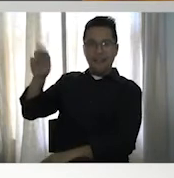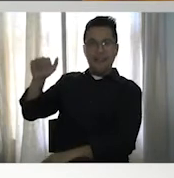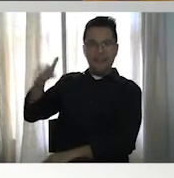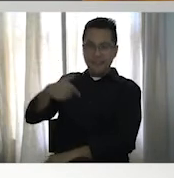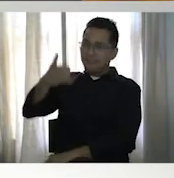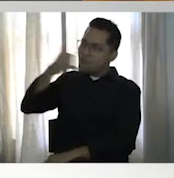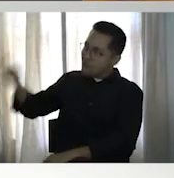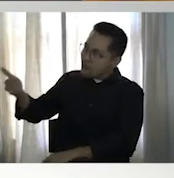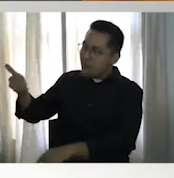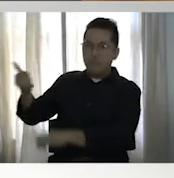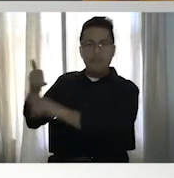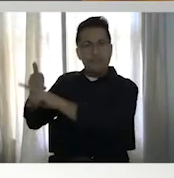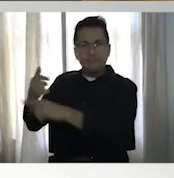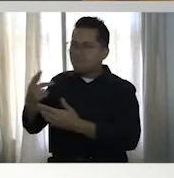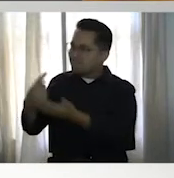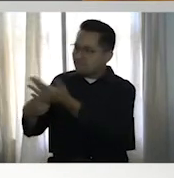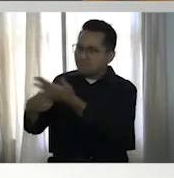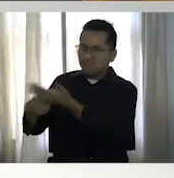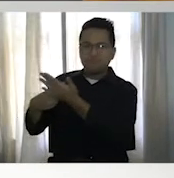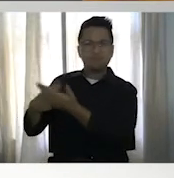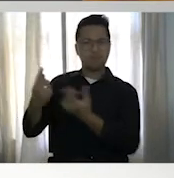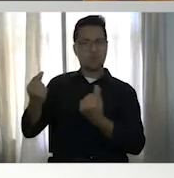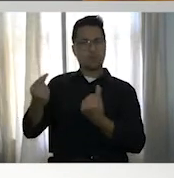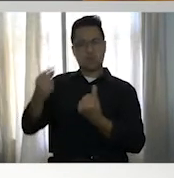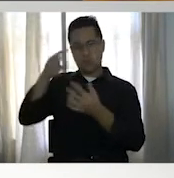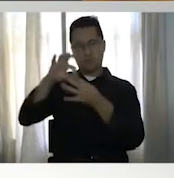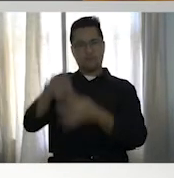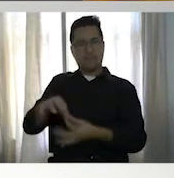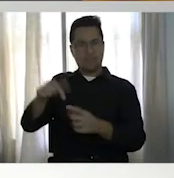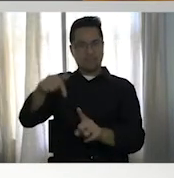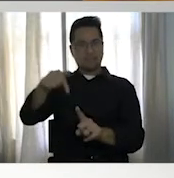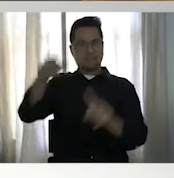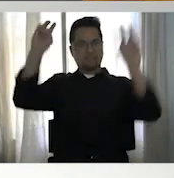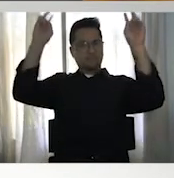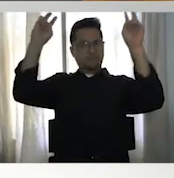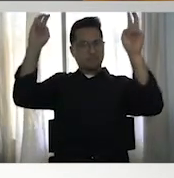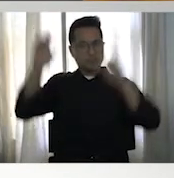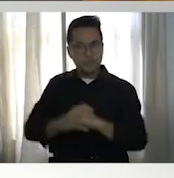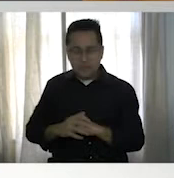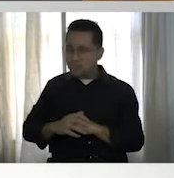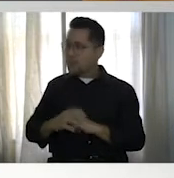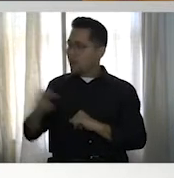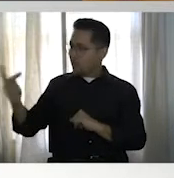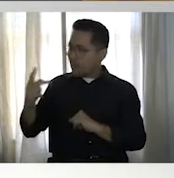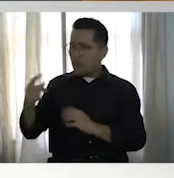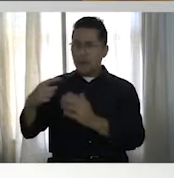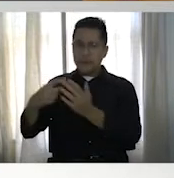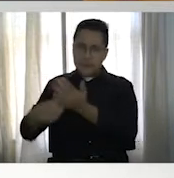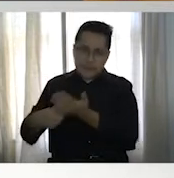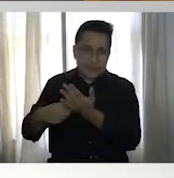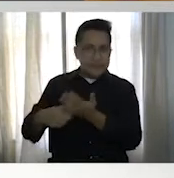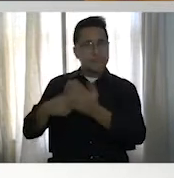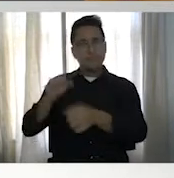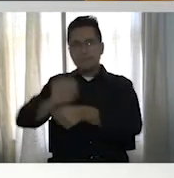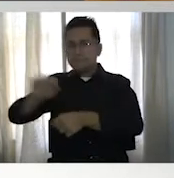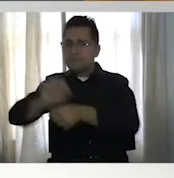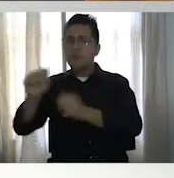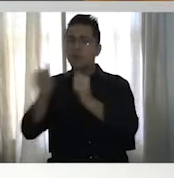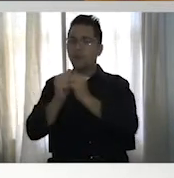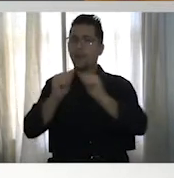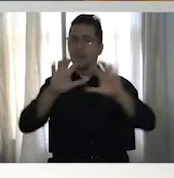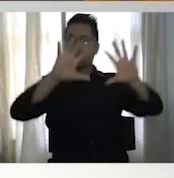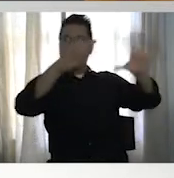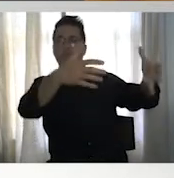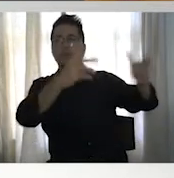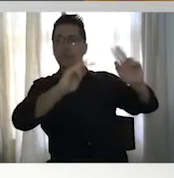talk about what we needed to do about this. So we have started working with groups of people who are young